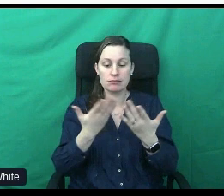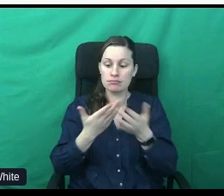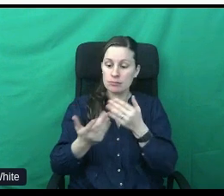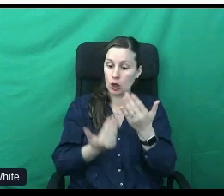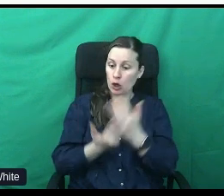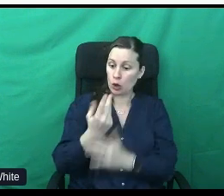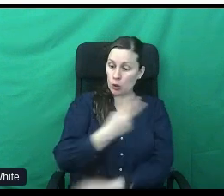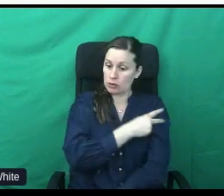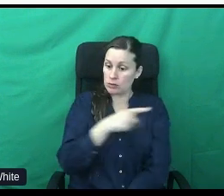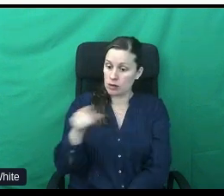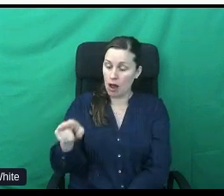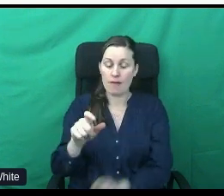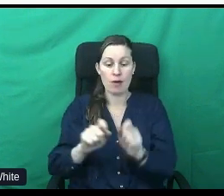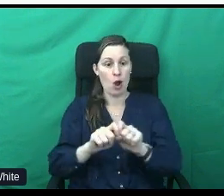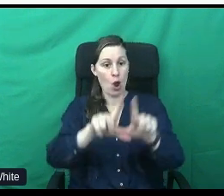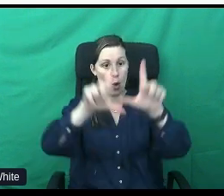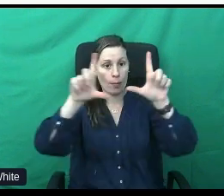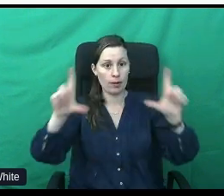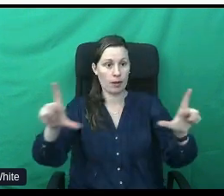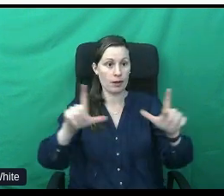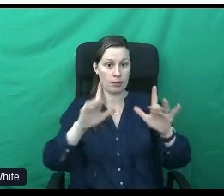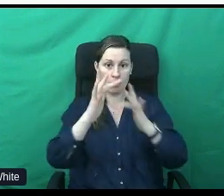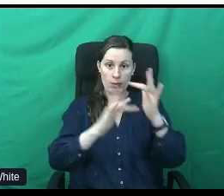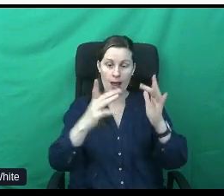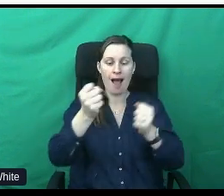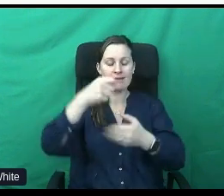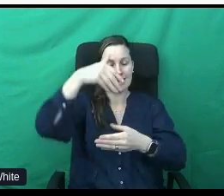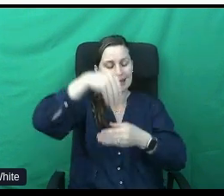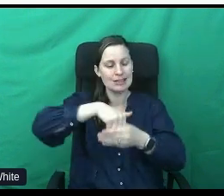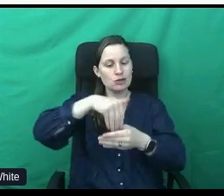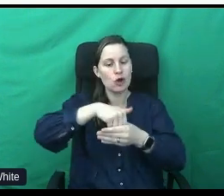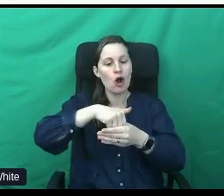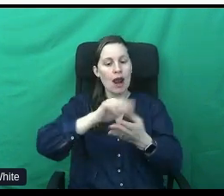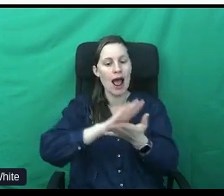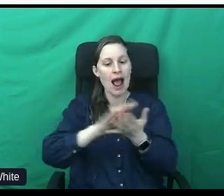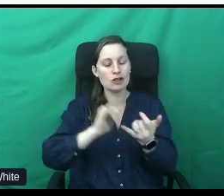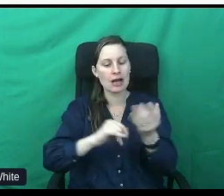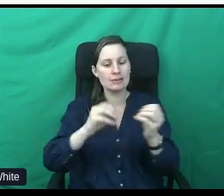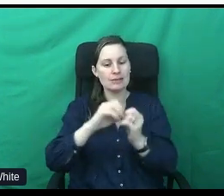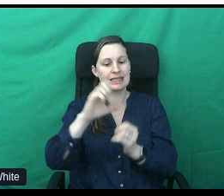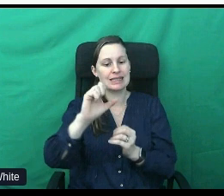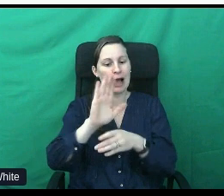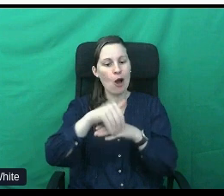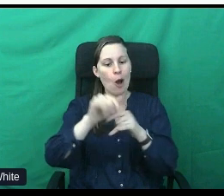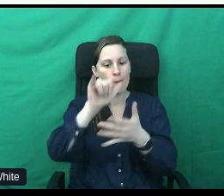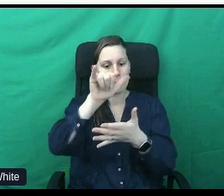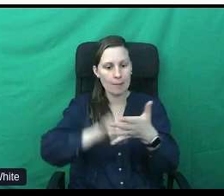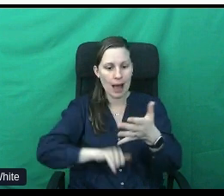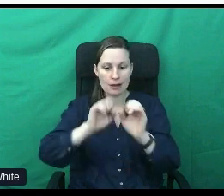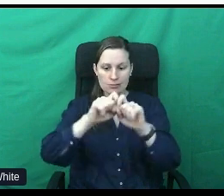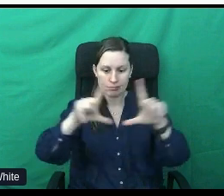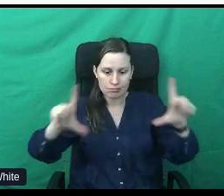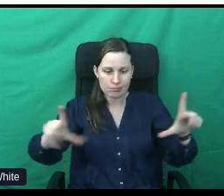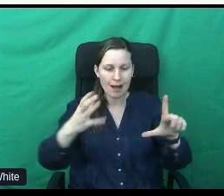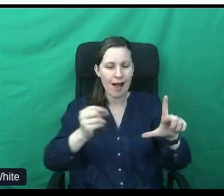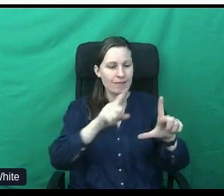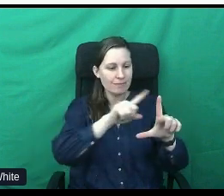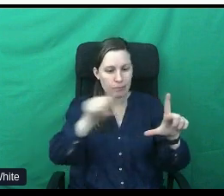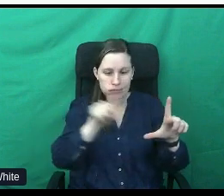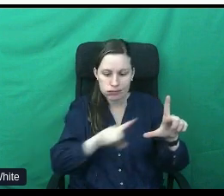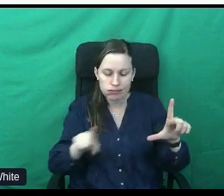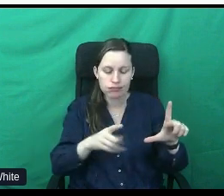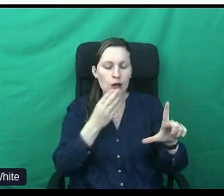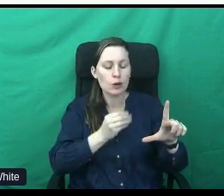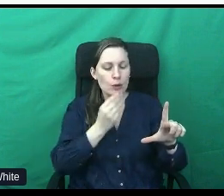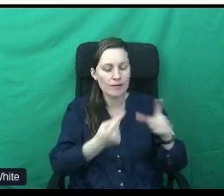staff opens their web browser, they're presented with an internal HSBC homepage packed full of useful information, as